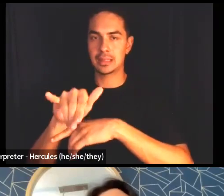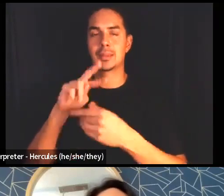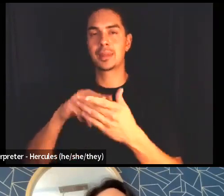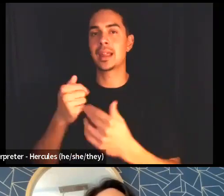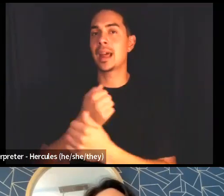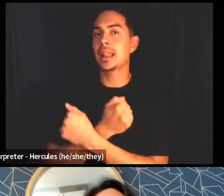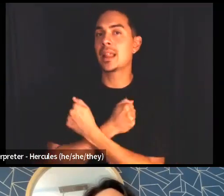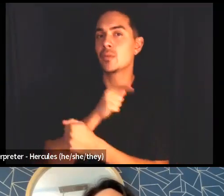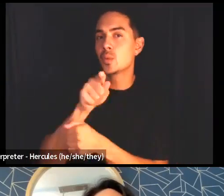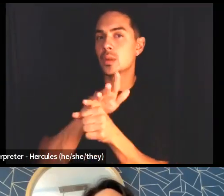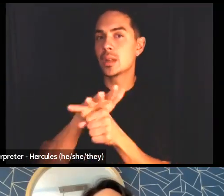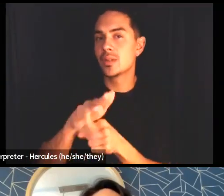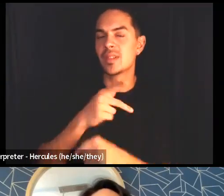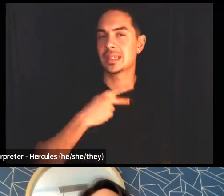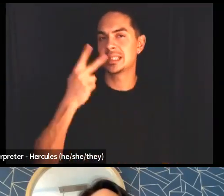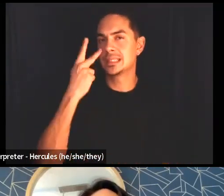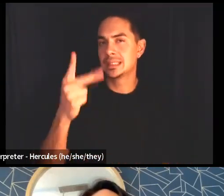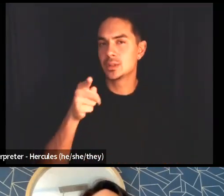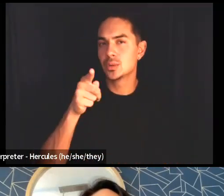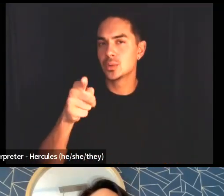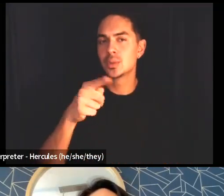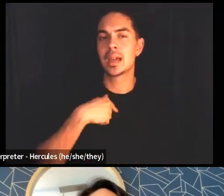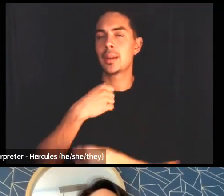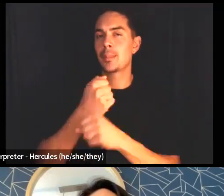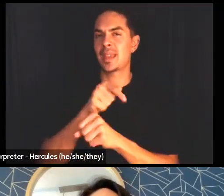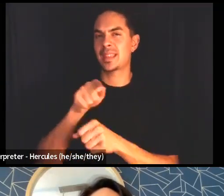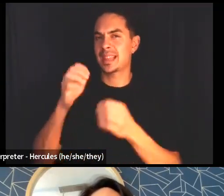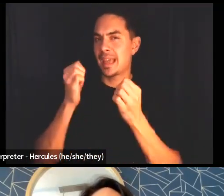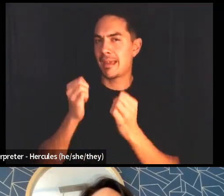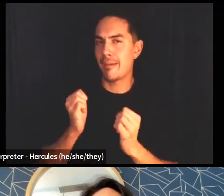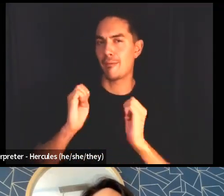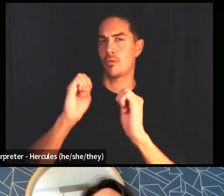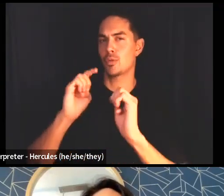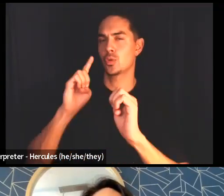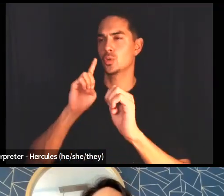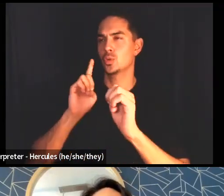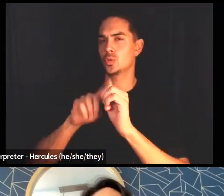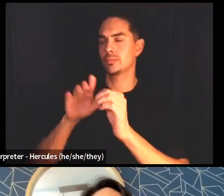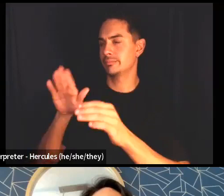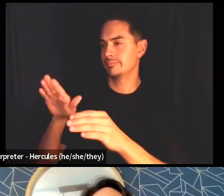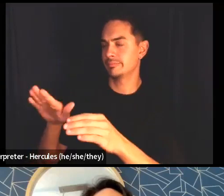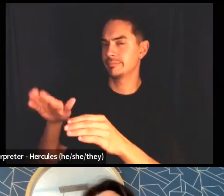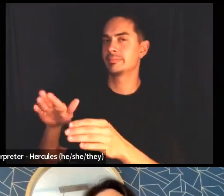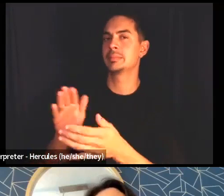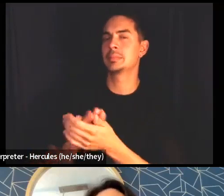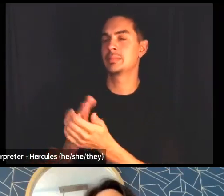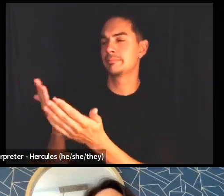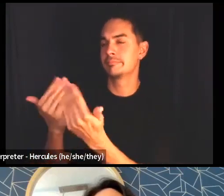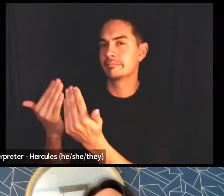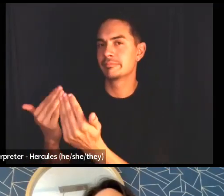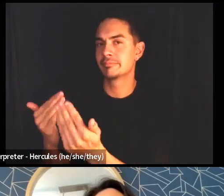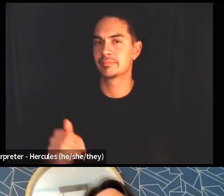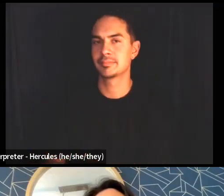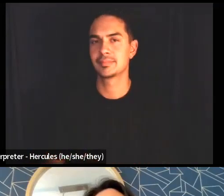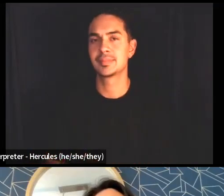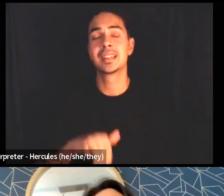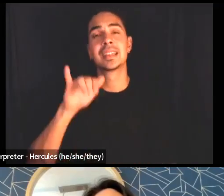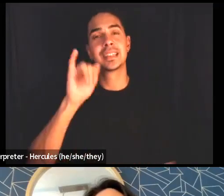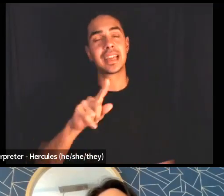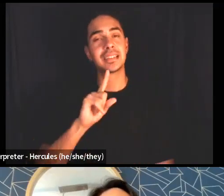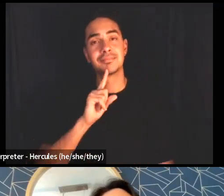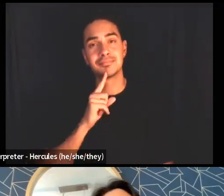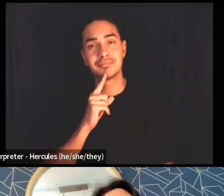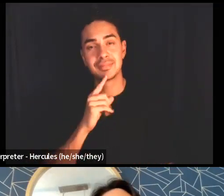where you're at, that I'm making this effort to bring this to your attention, right? And that's something like profound